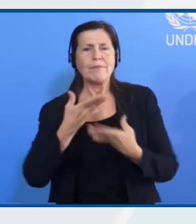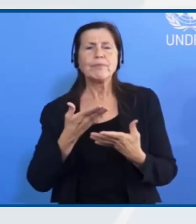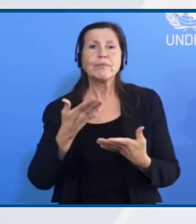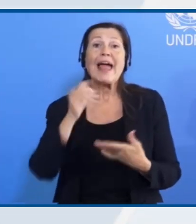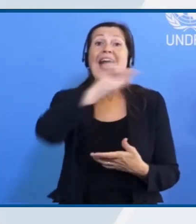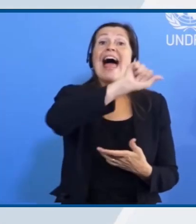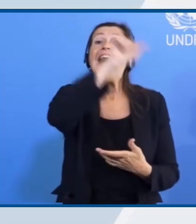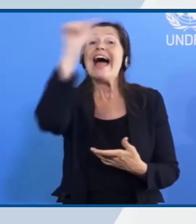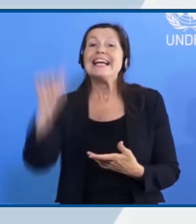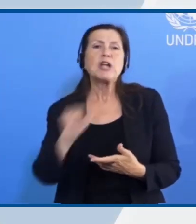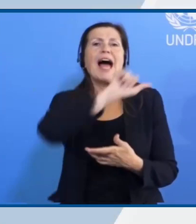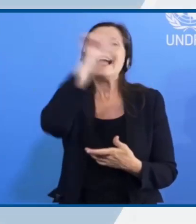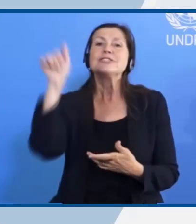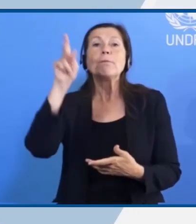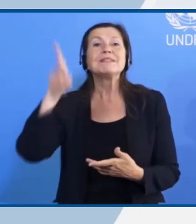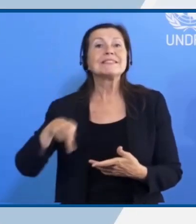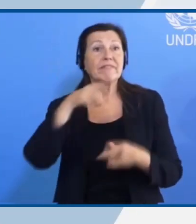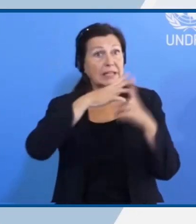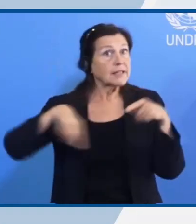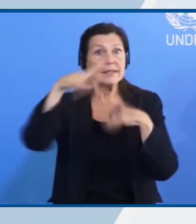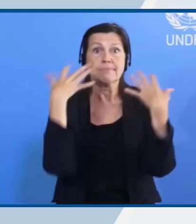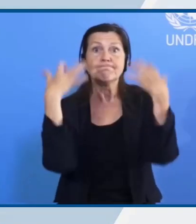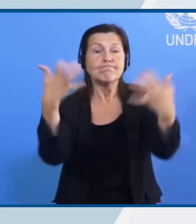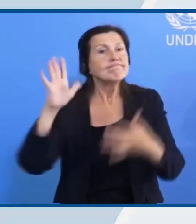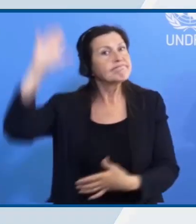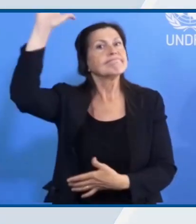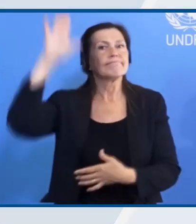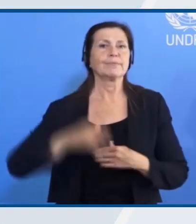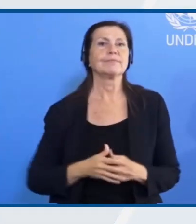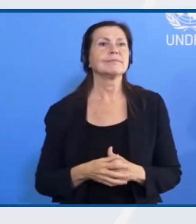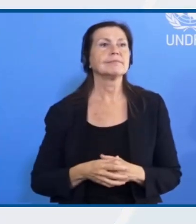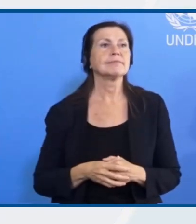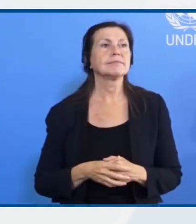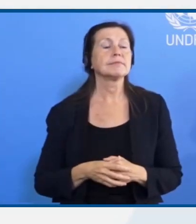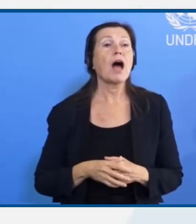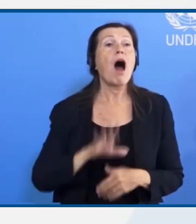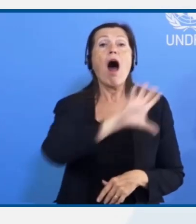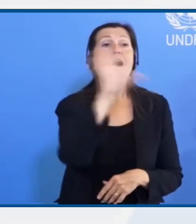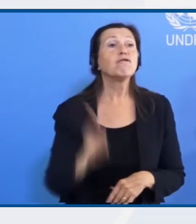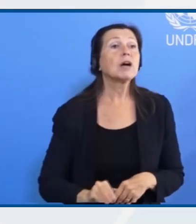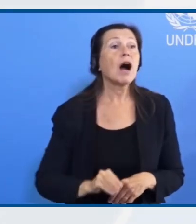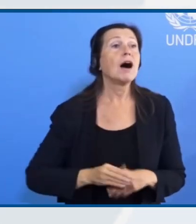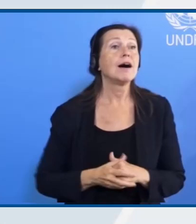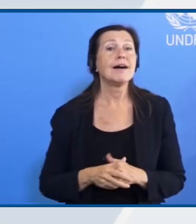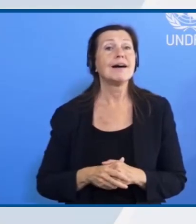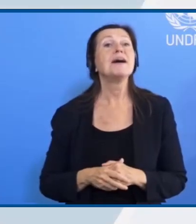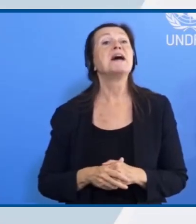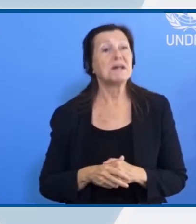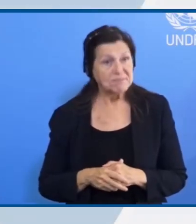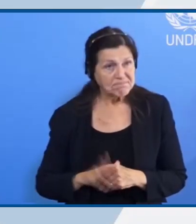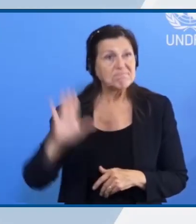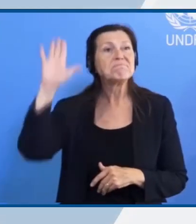region, Asia-Pacific region. Raise your hand. Good. African colleagues in the room?